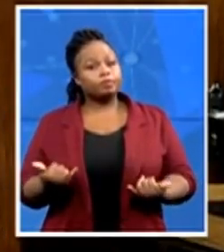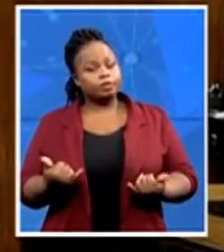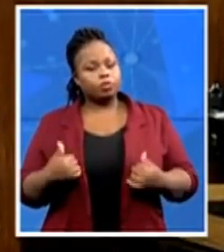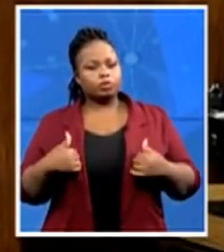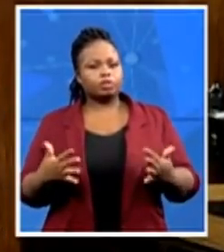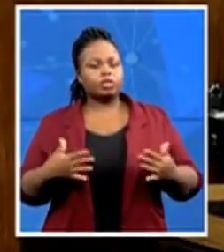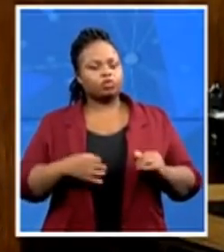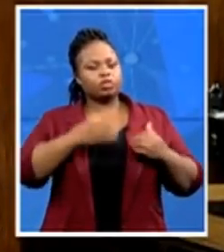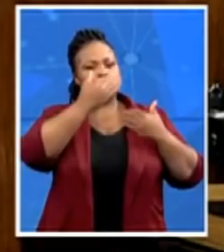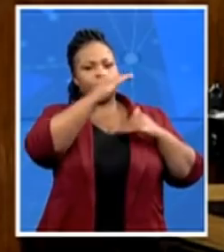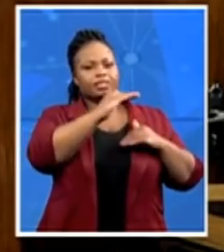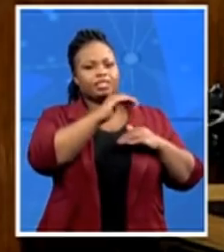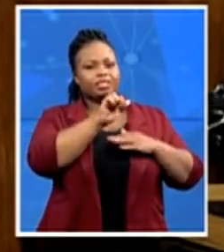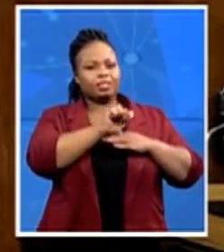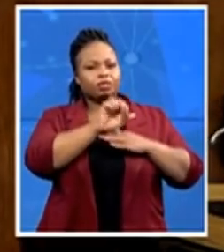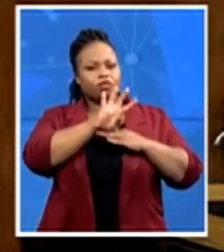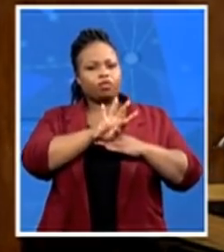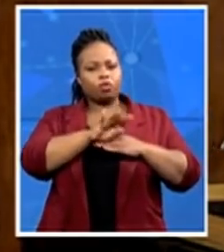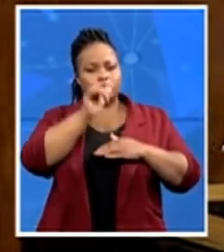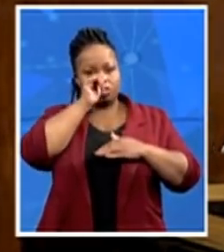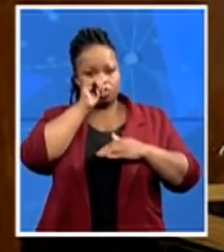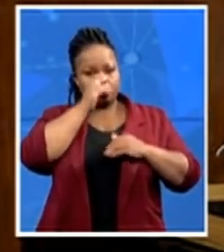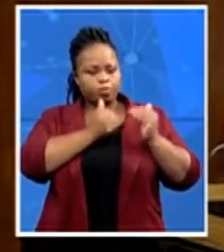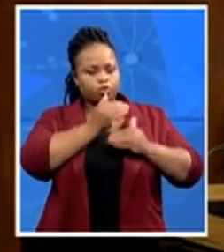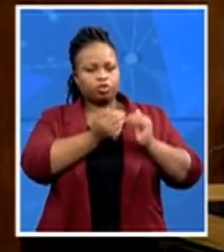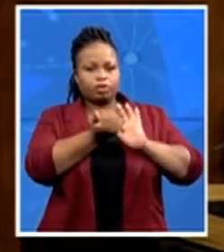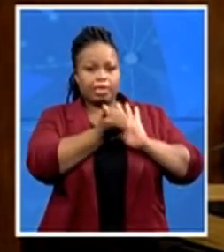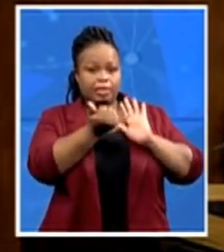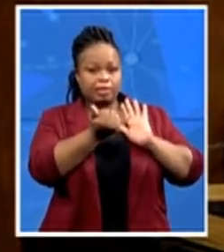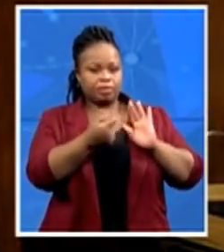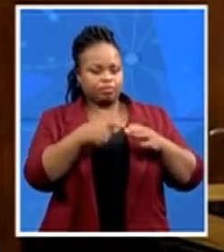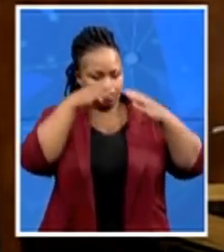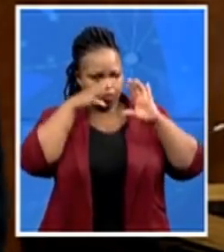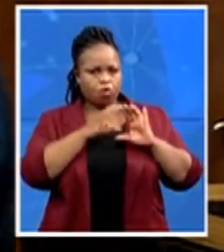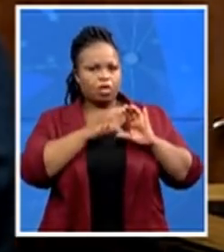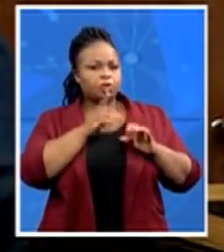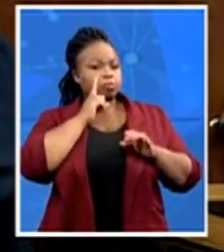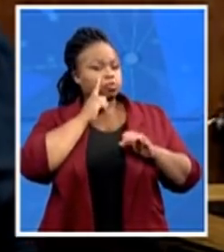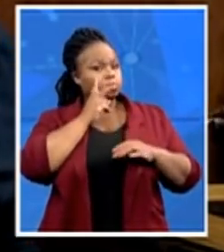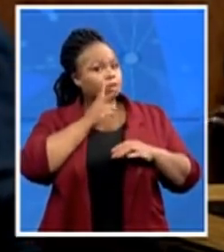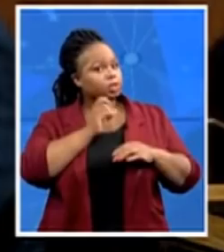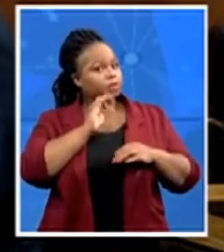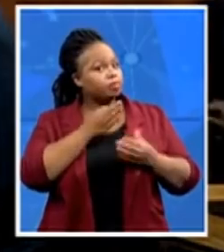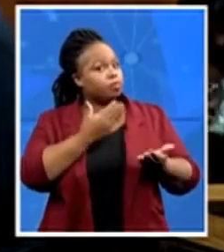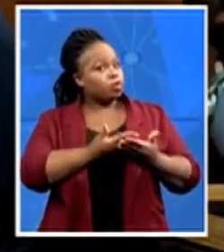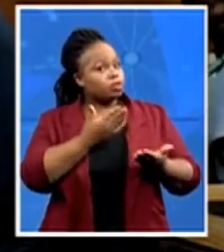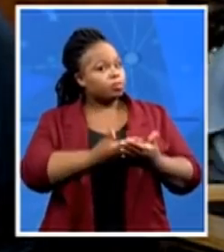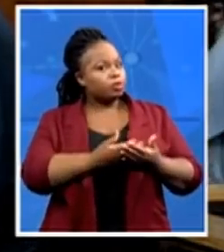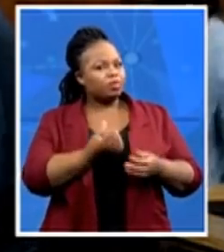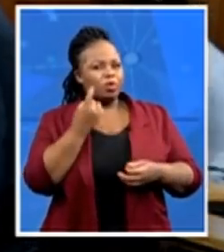Act, which deals with whether there's a likelihood in one of the subsections A to E